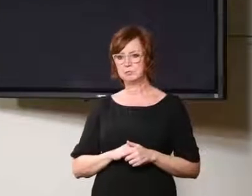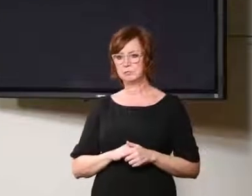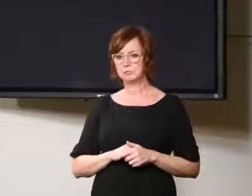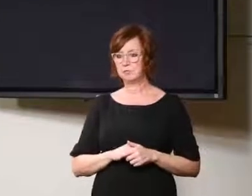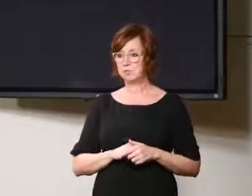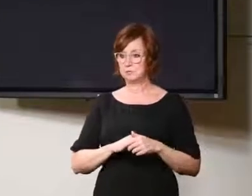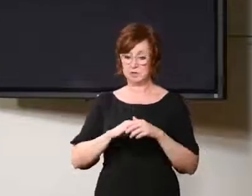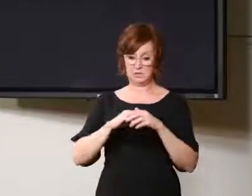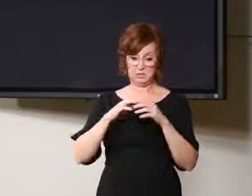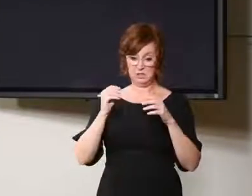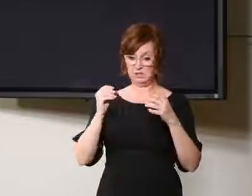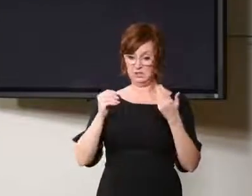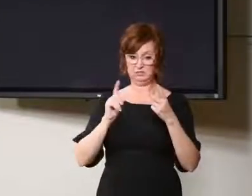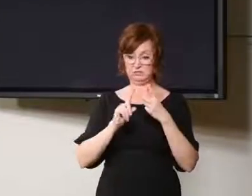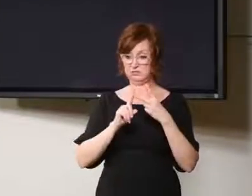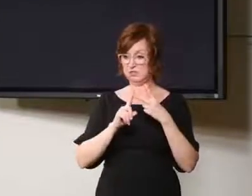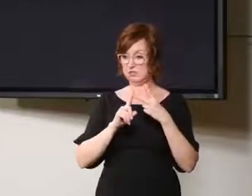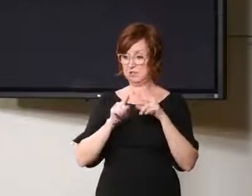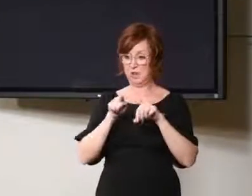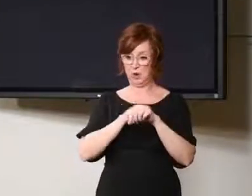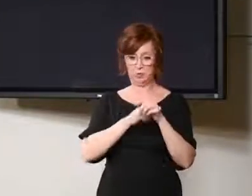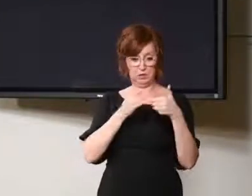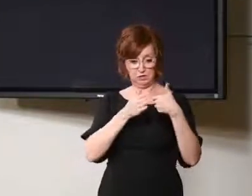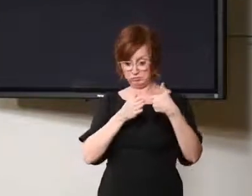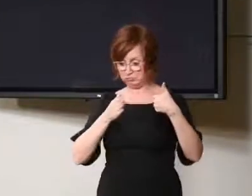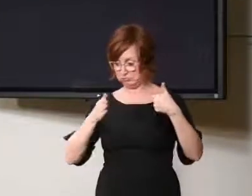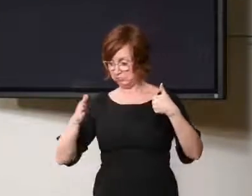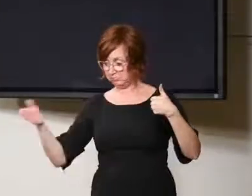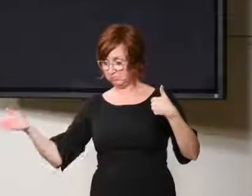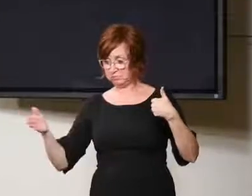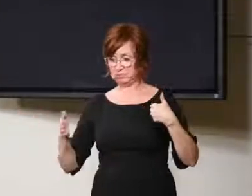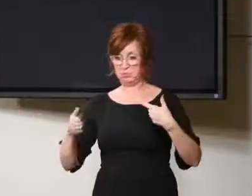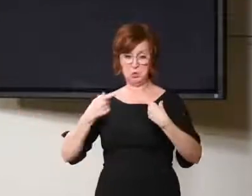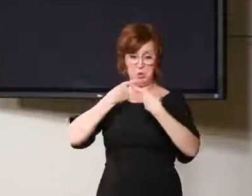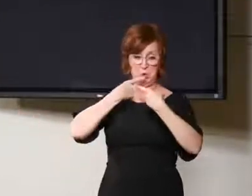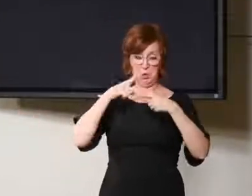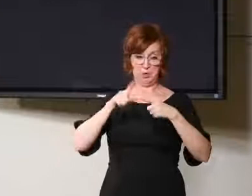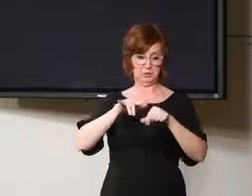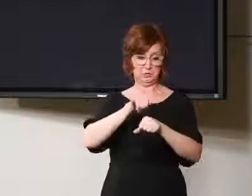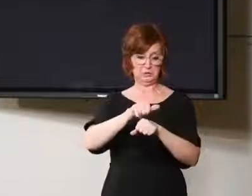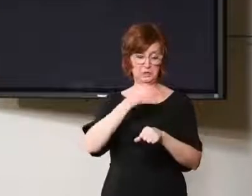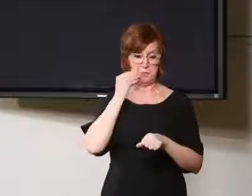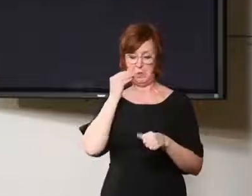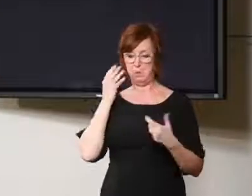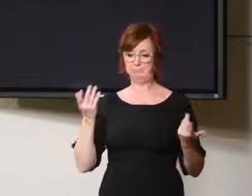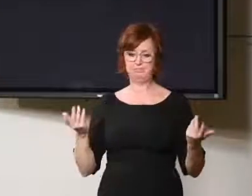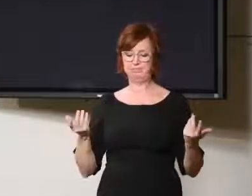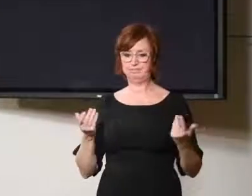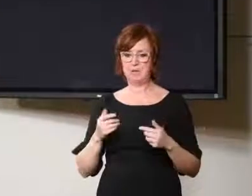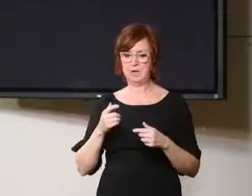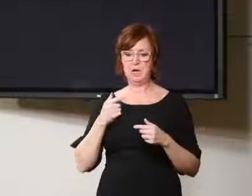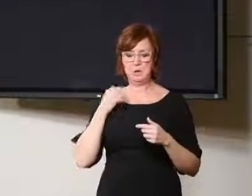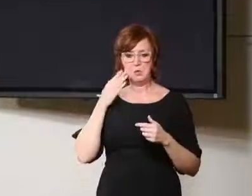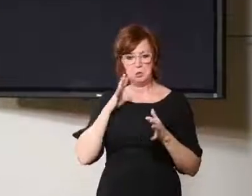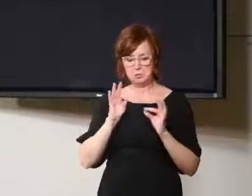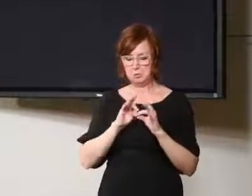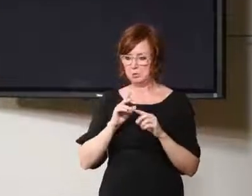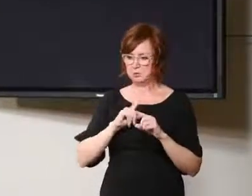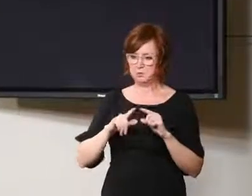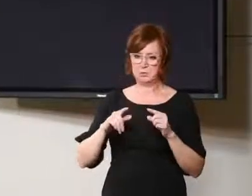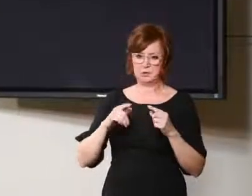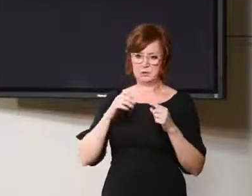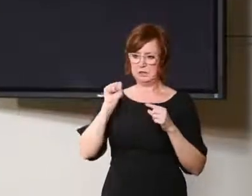orders to help reduce the spread is going to be important in that. But at the end of the day, the SHA, as you know, is planning